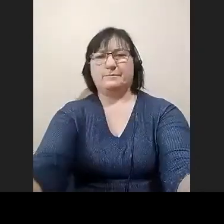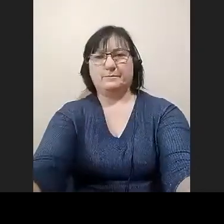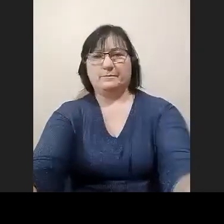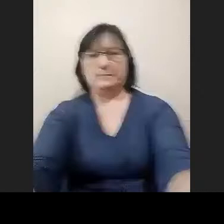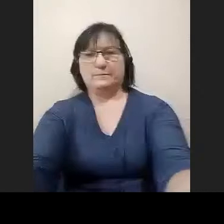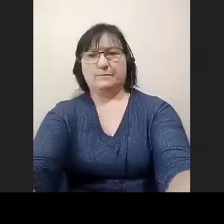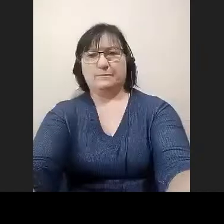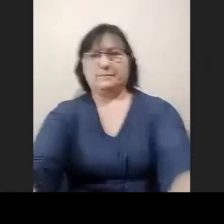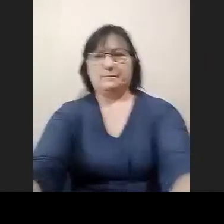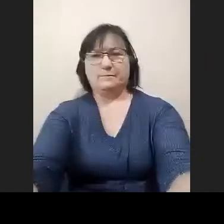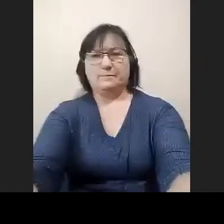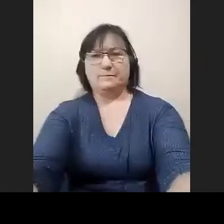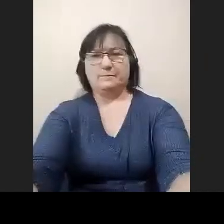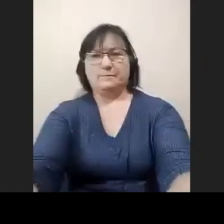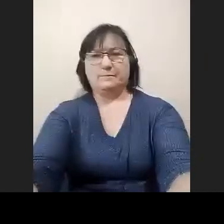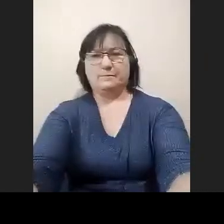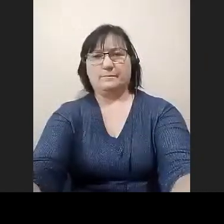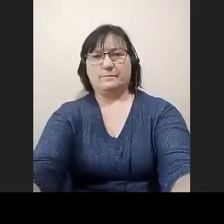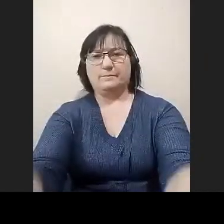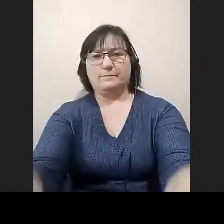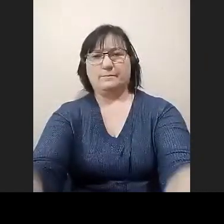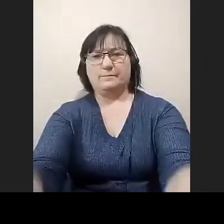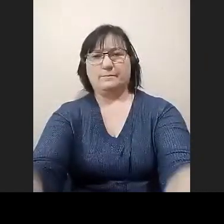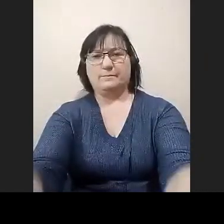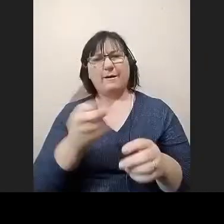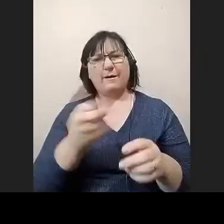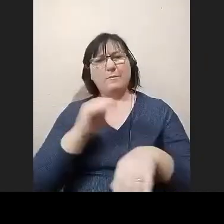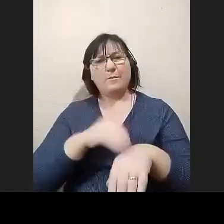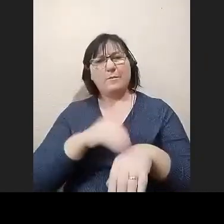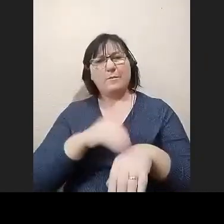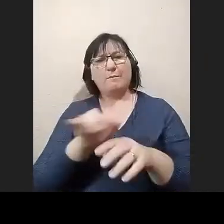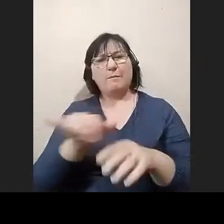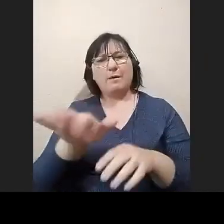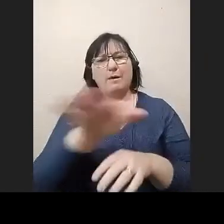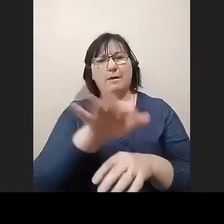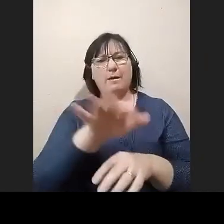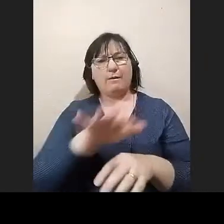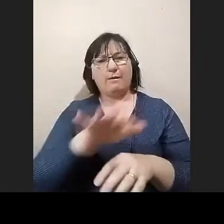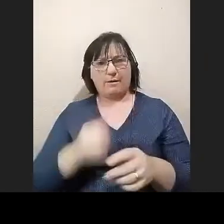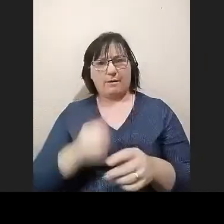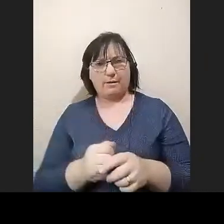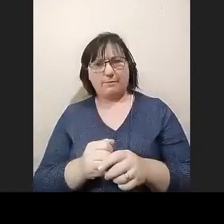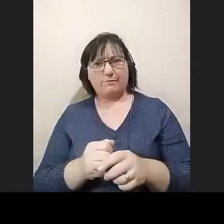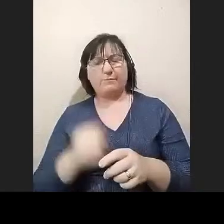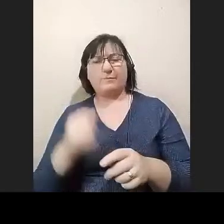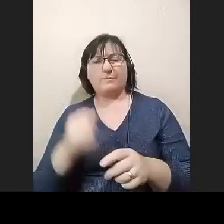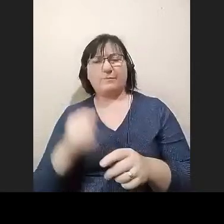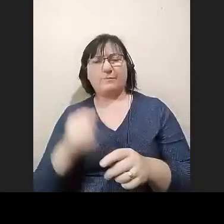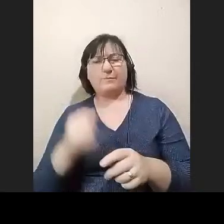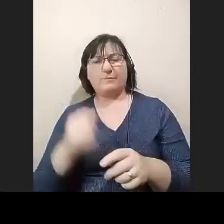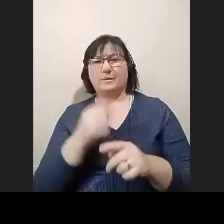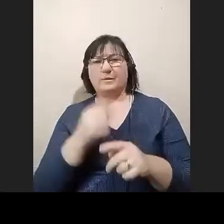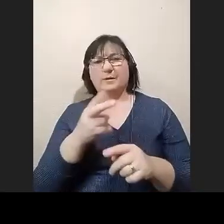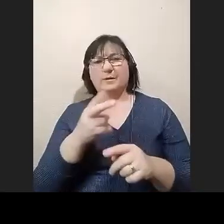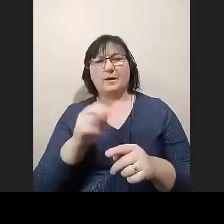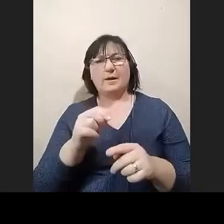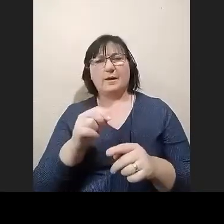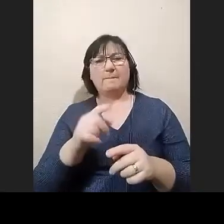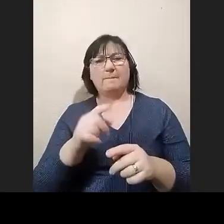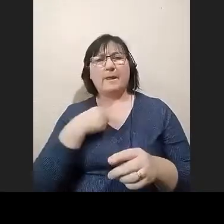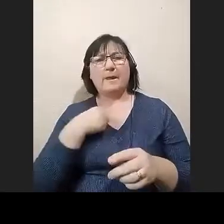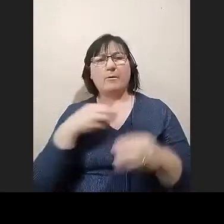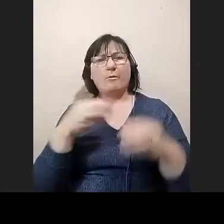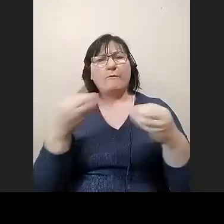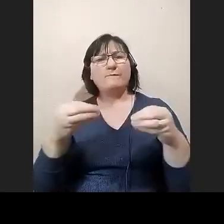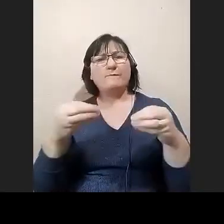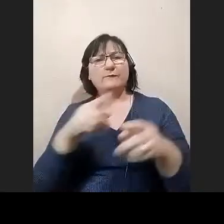we've been observing. We noticed an increase in traffic at our contact centers and branch offices of queries pertaining